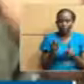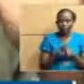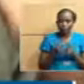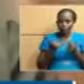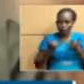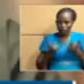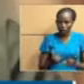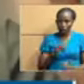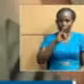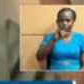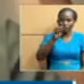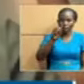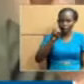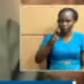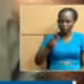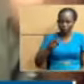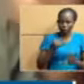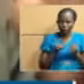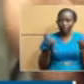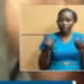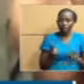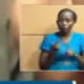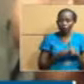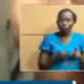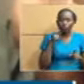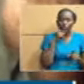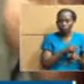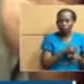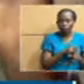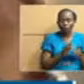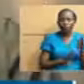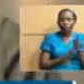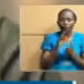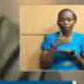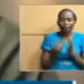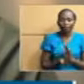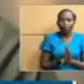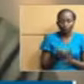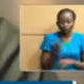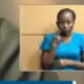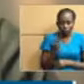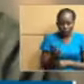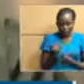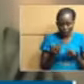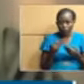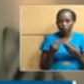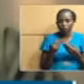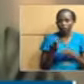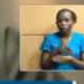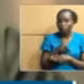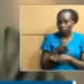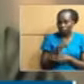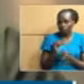ISA is implementing, is from the social development sector. But you look at the ministry and try proportion